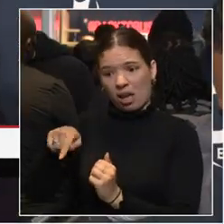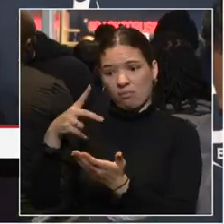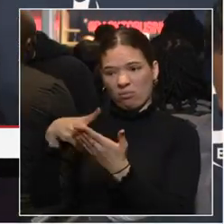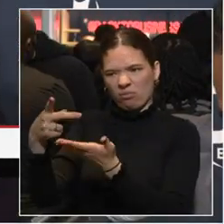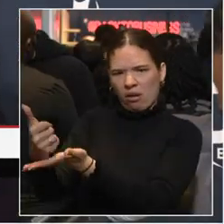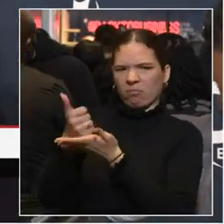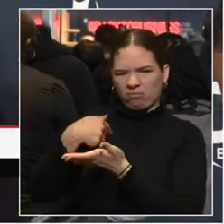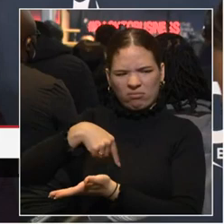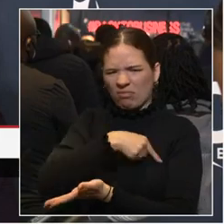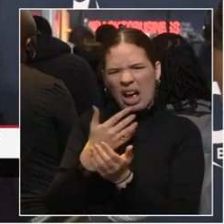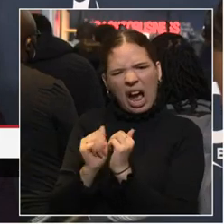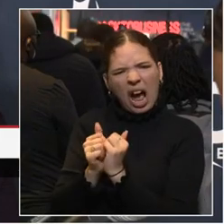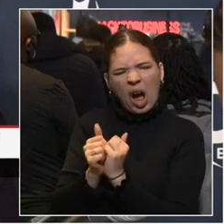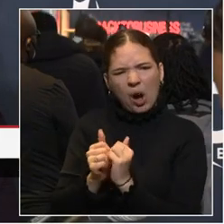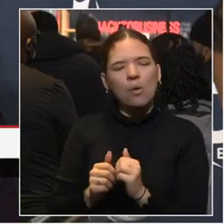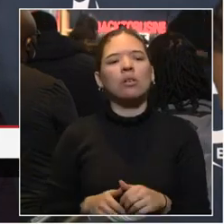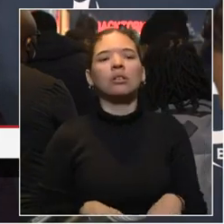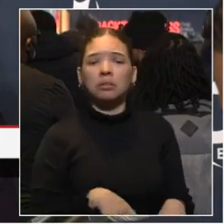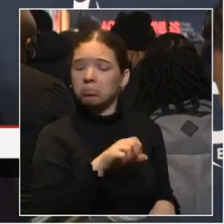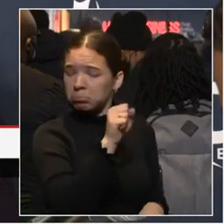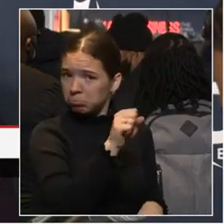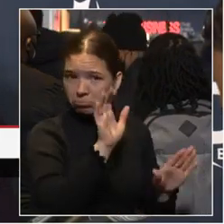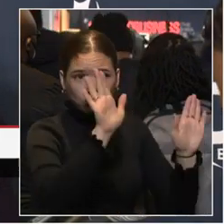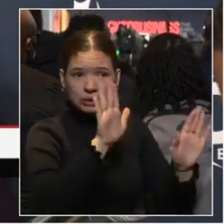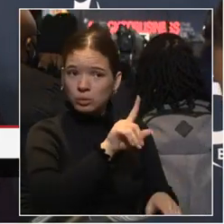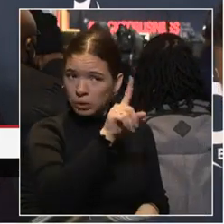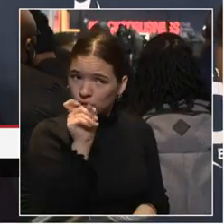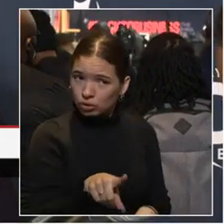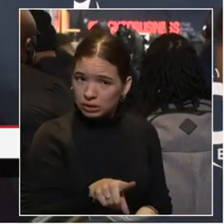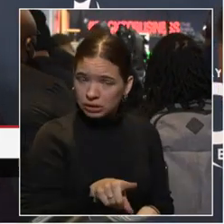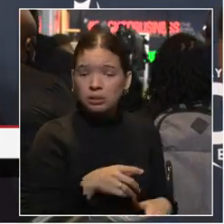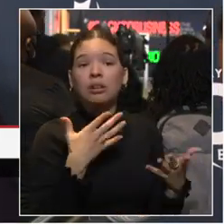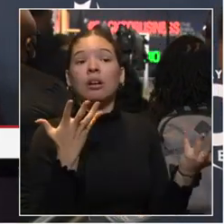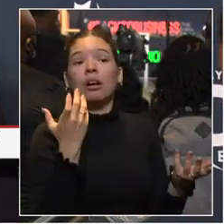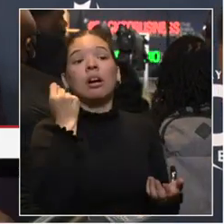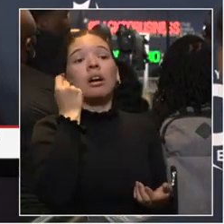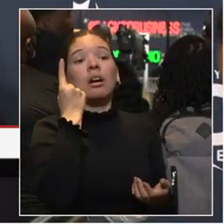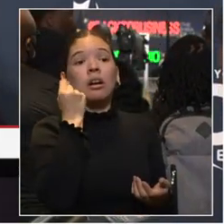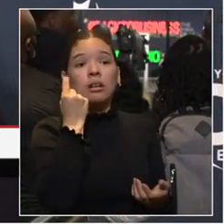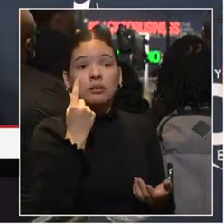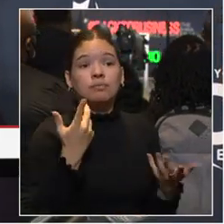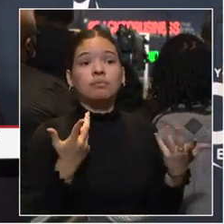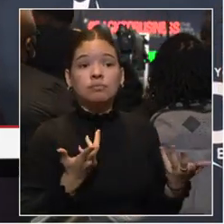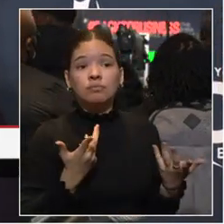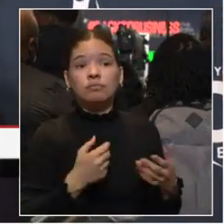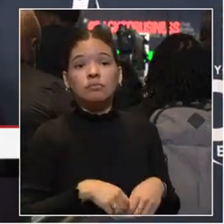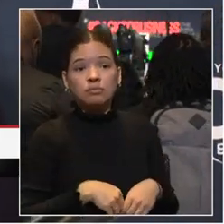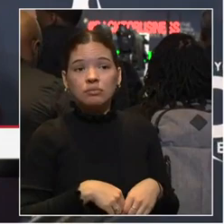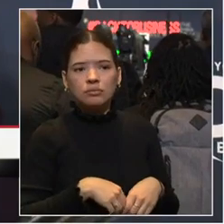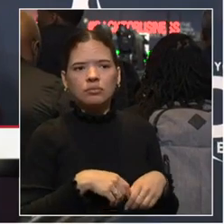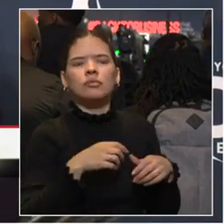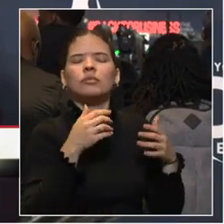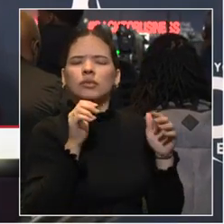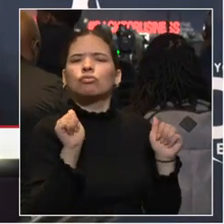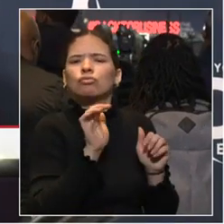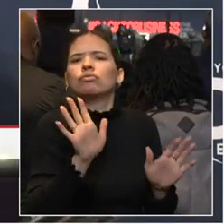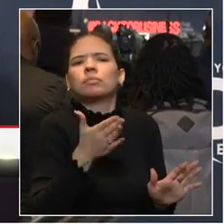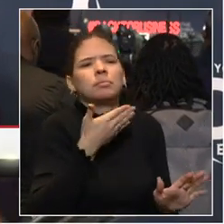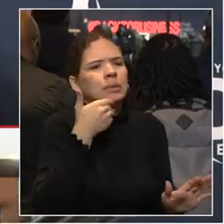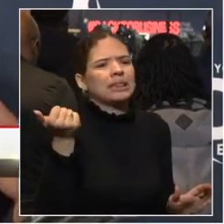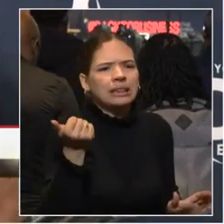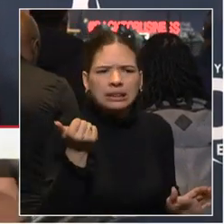know particularly young people, I think, do a better job of